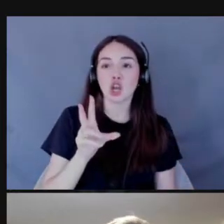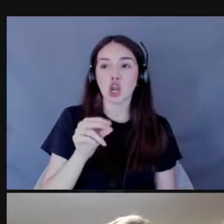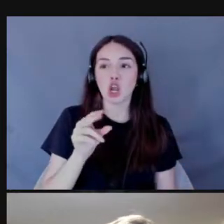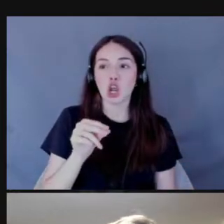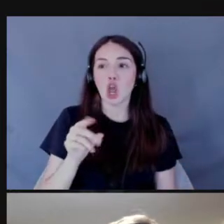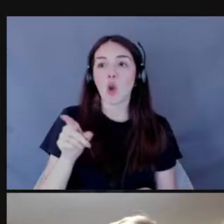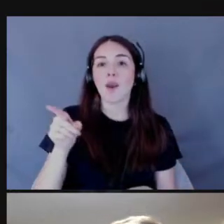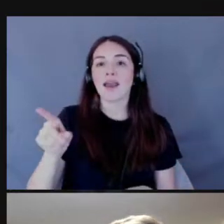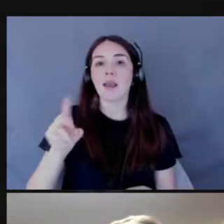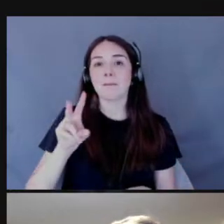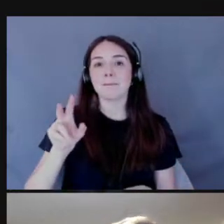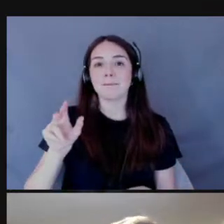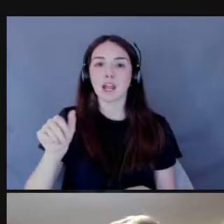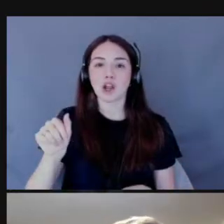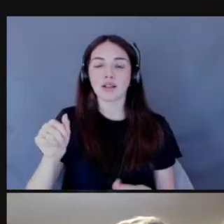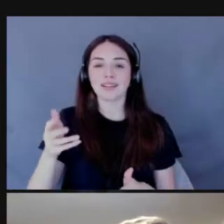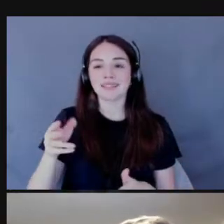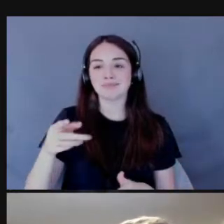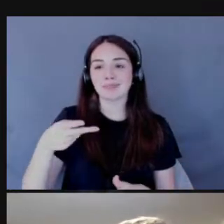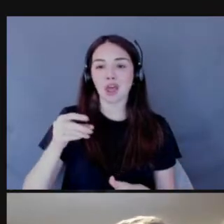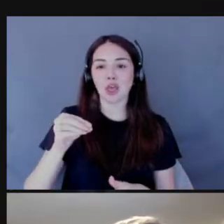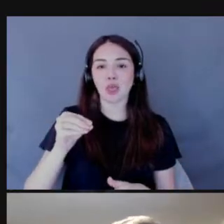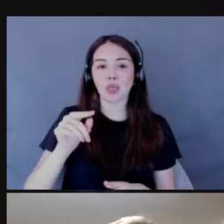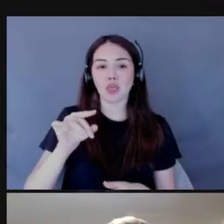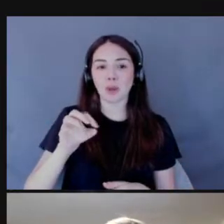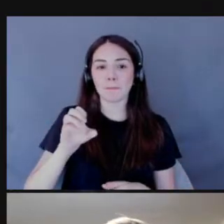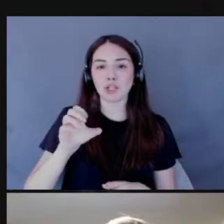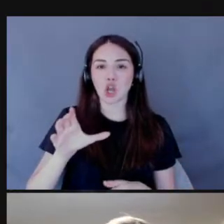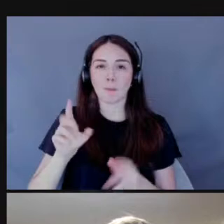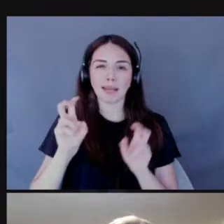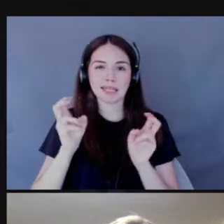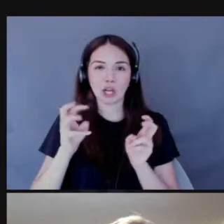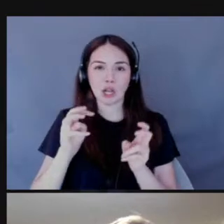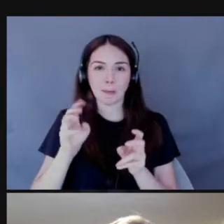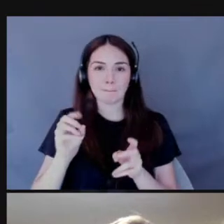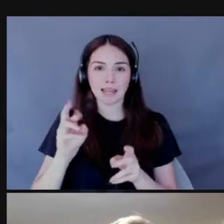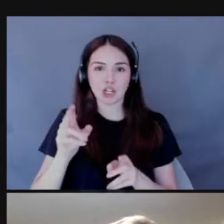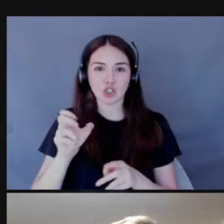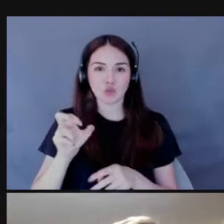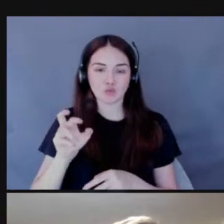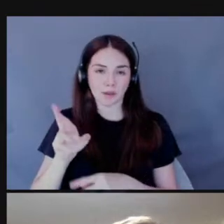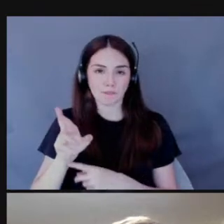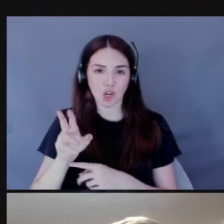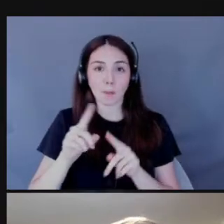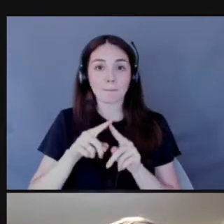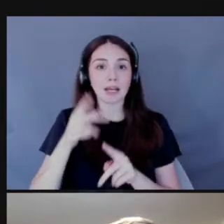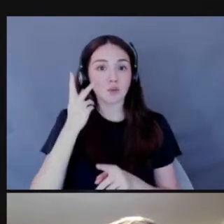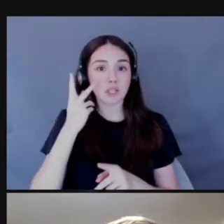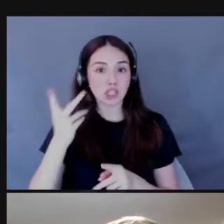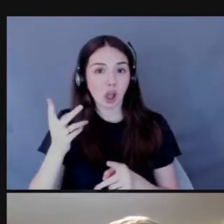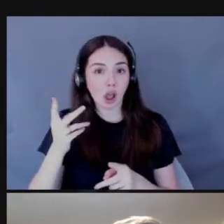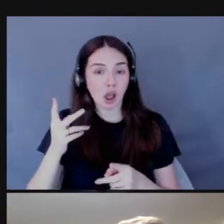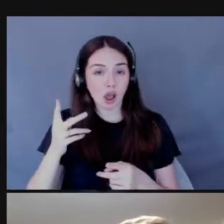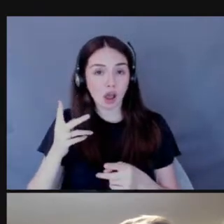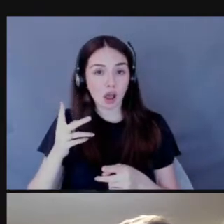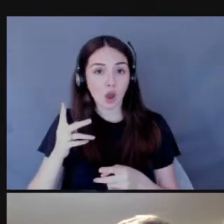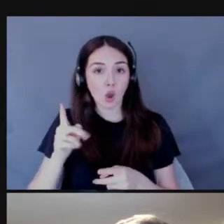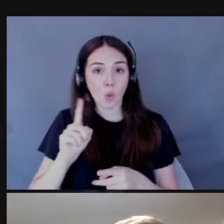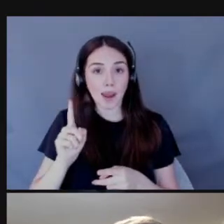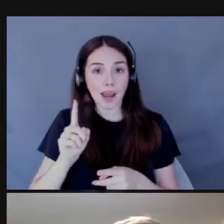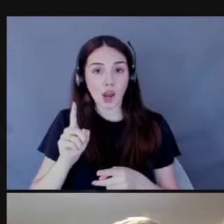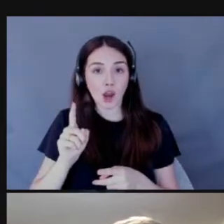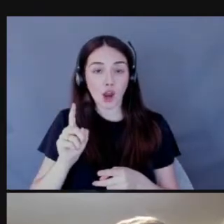took place in the Potomac, which is technically Maryland's river, but the sightings took place over on what is called the Northern